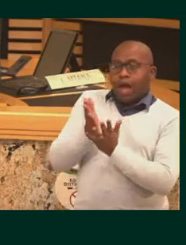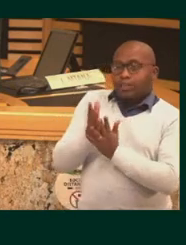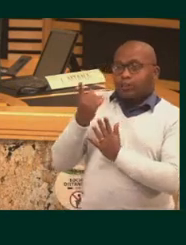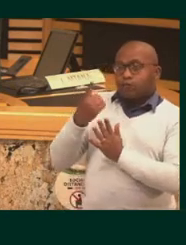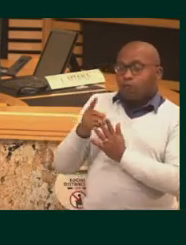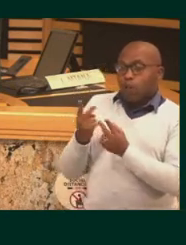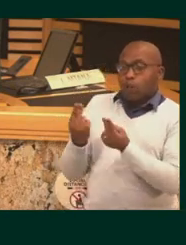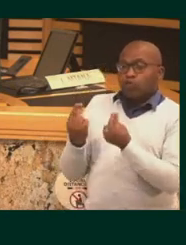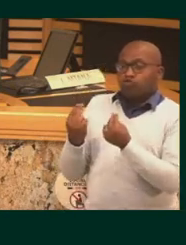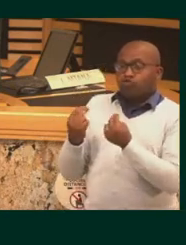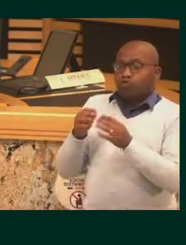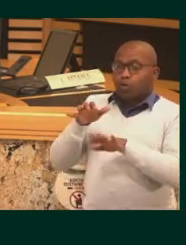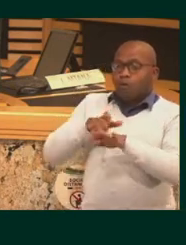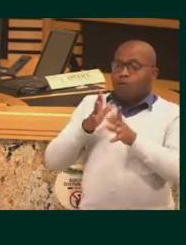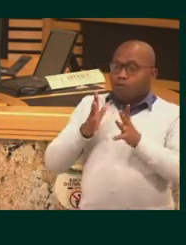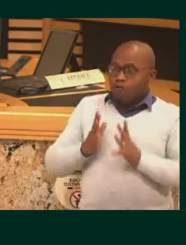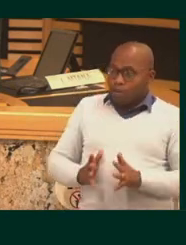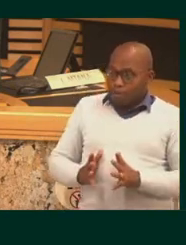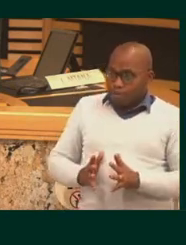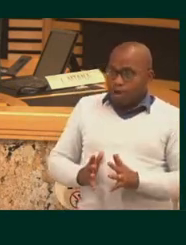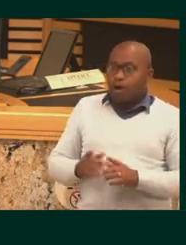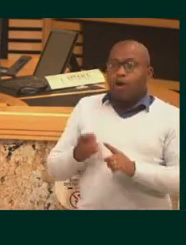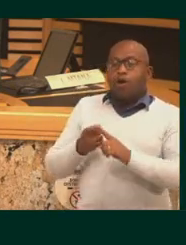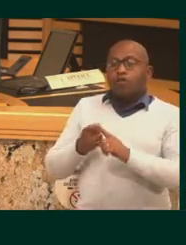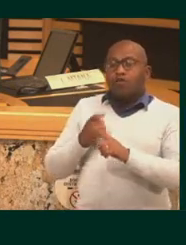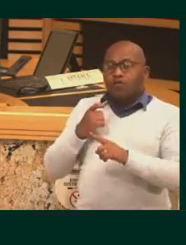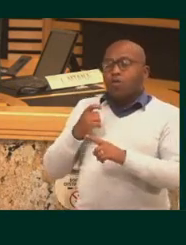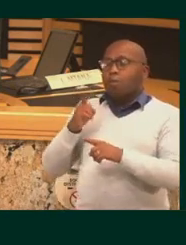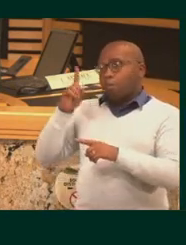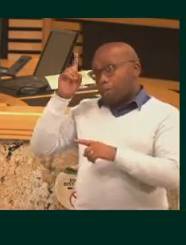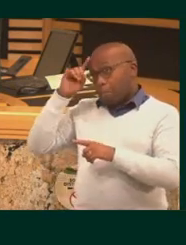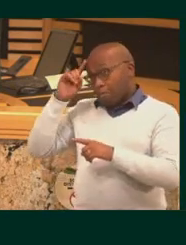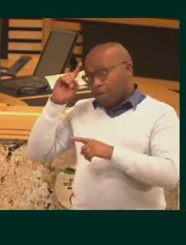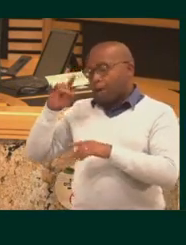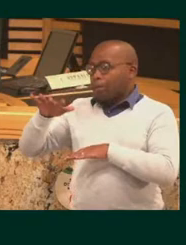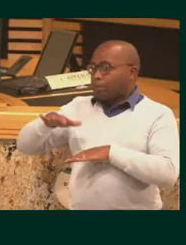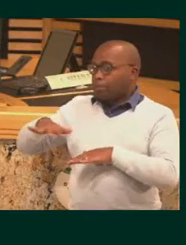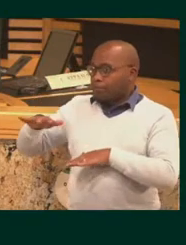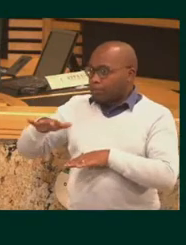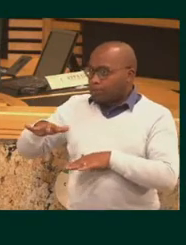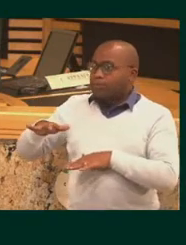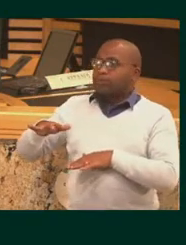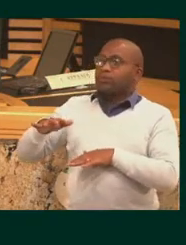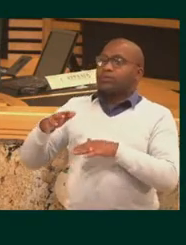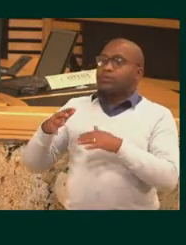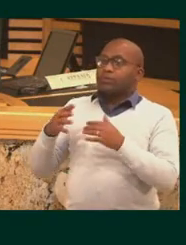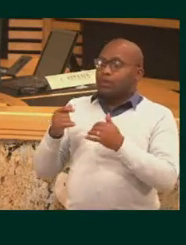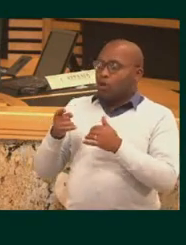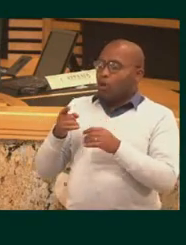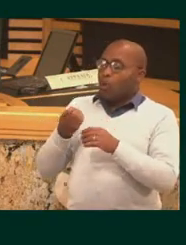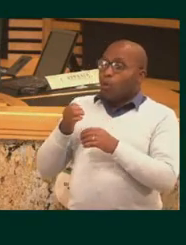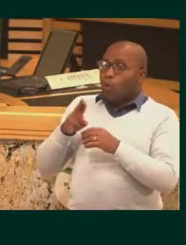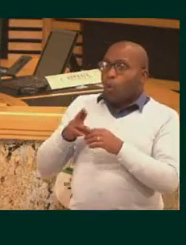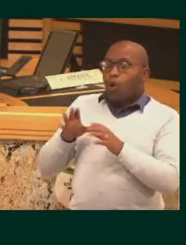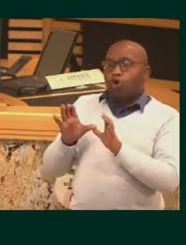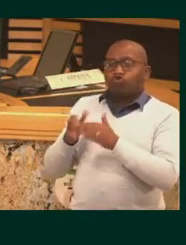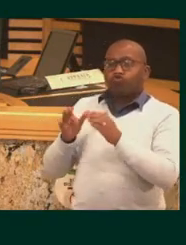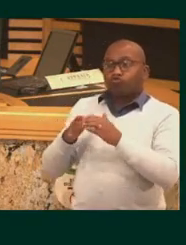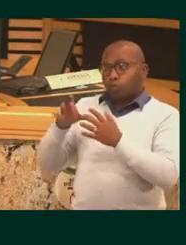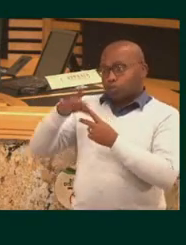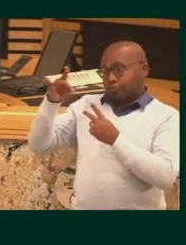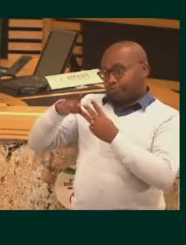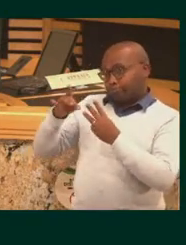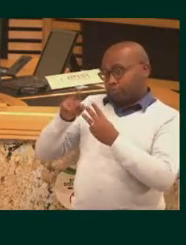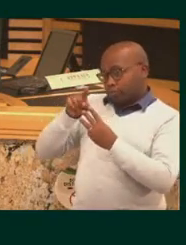introduction of the Land Reform produ programs emerging farmers and mostly all previously disadvantaged groups have rights to land